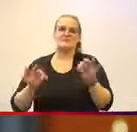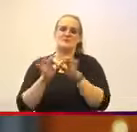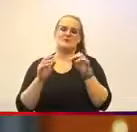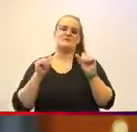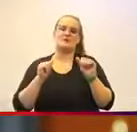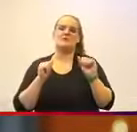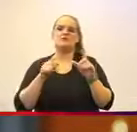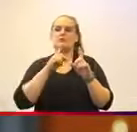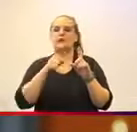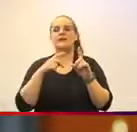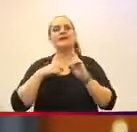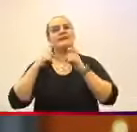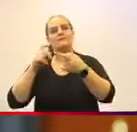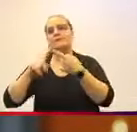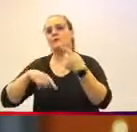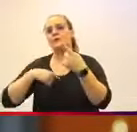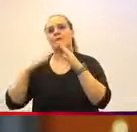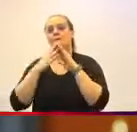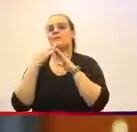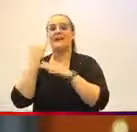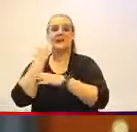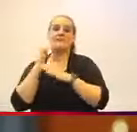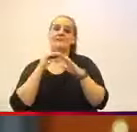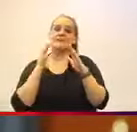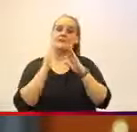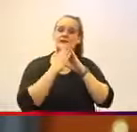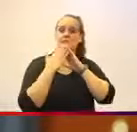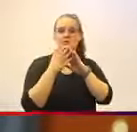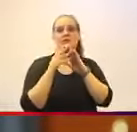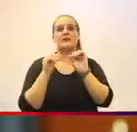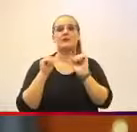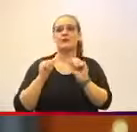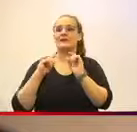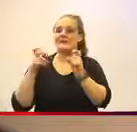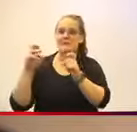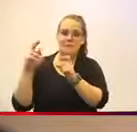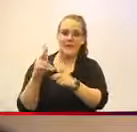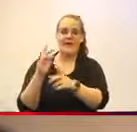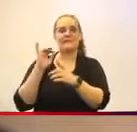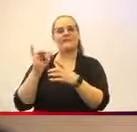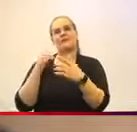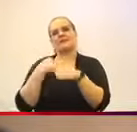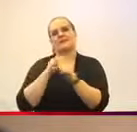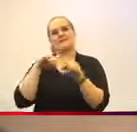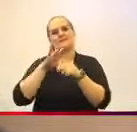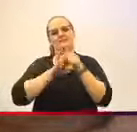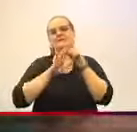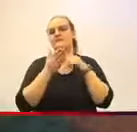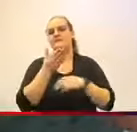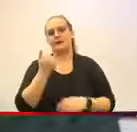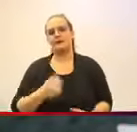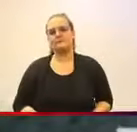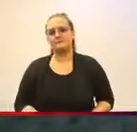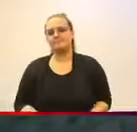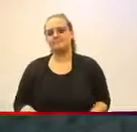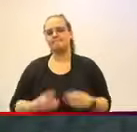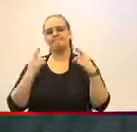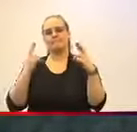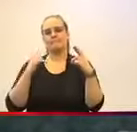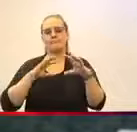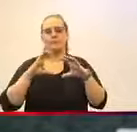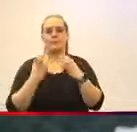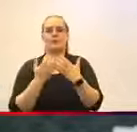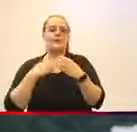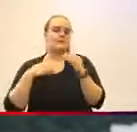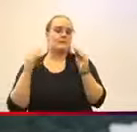I feel if the community is able to give back, that would make the space just even better. I hope that the world will just be more accepting and